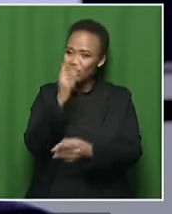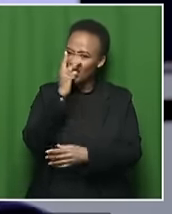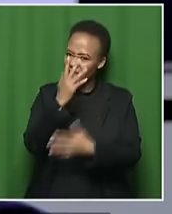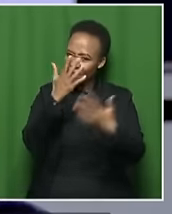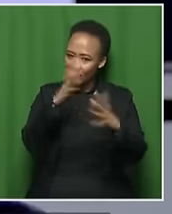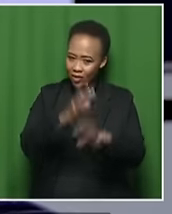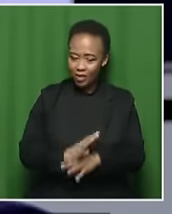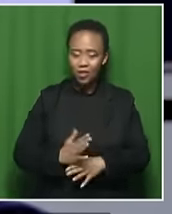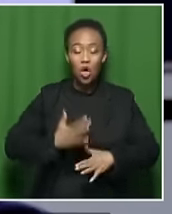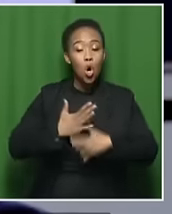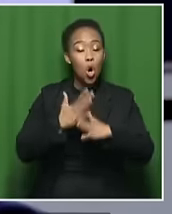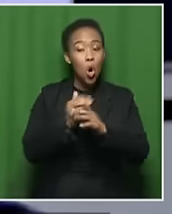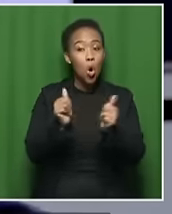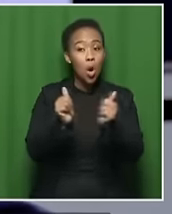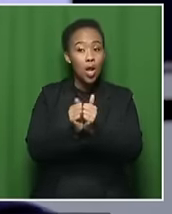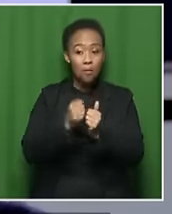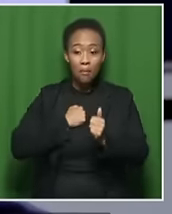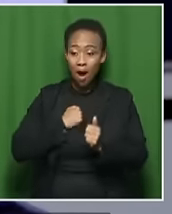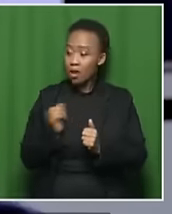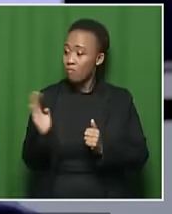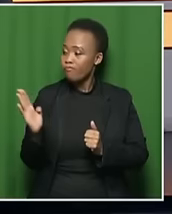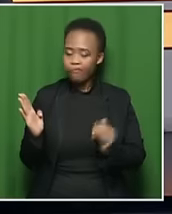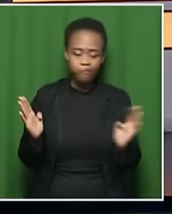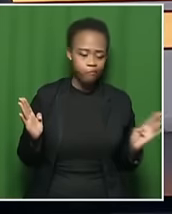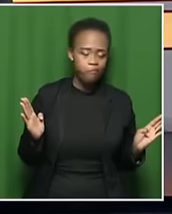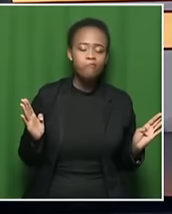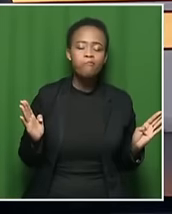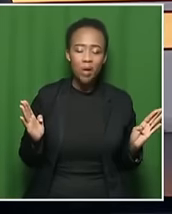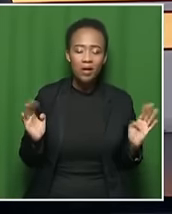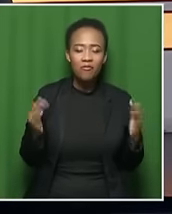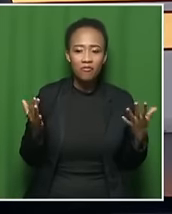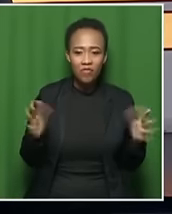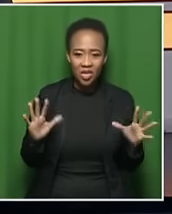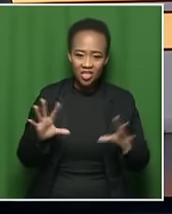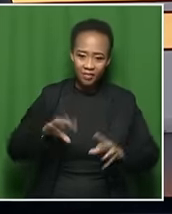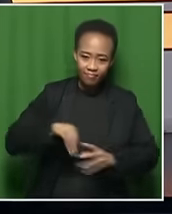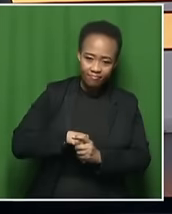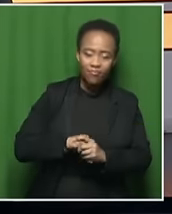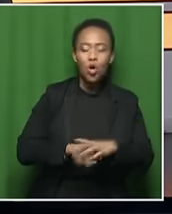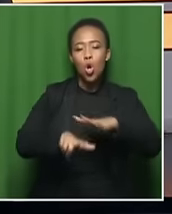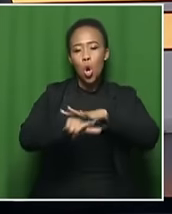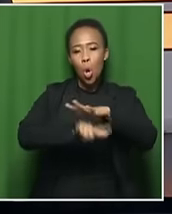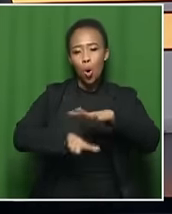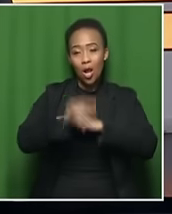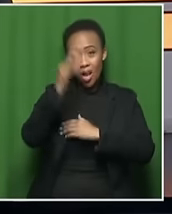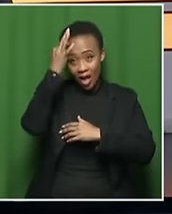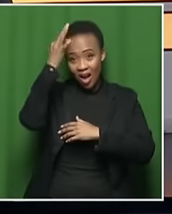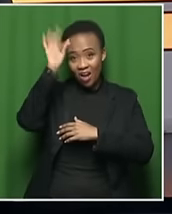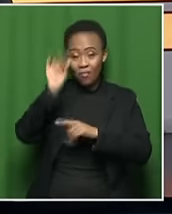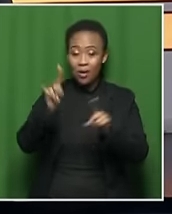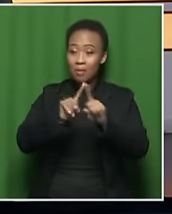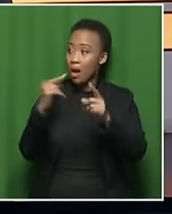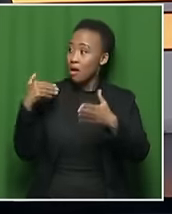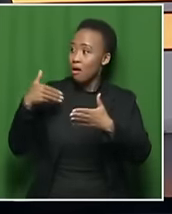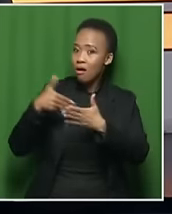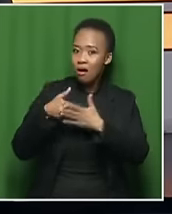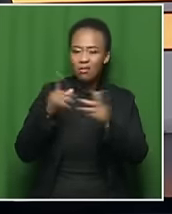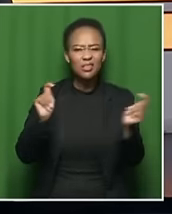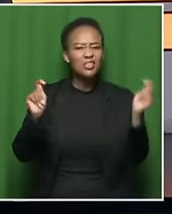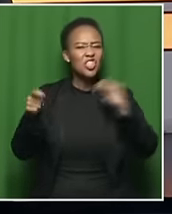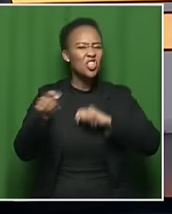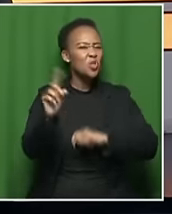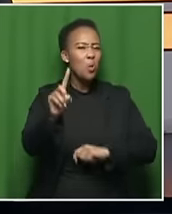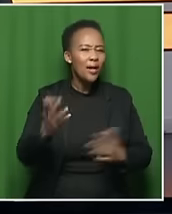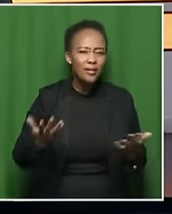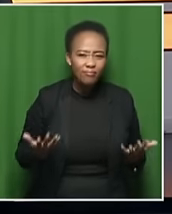have participated, they're in government, in local government. And what's changed? To be